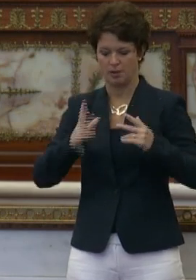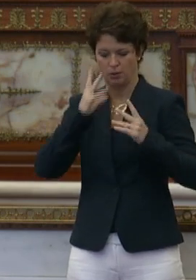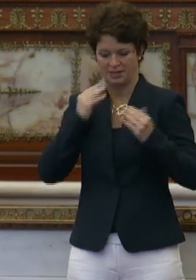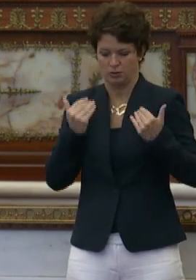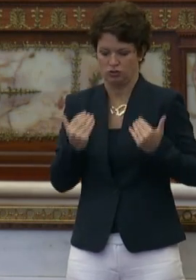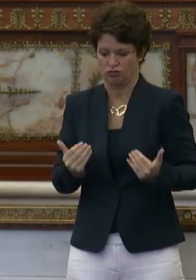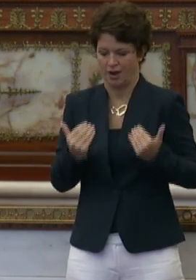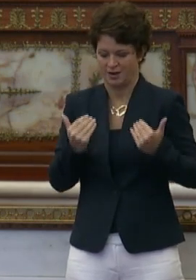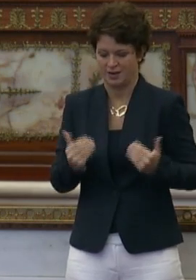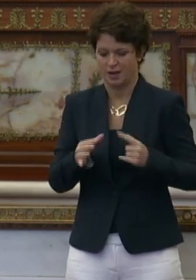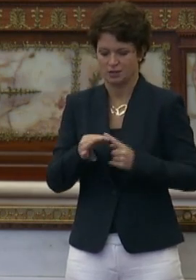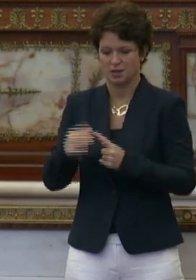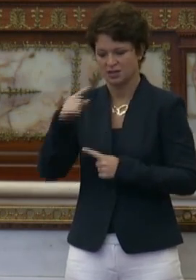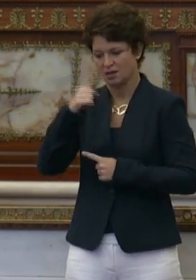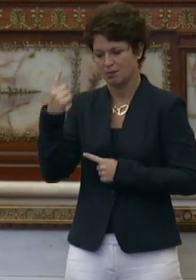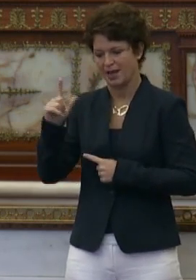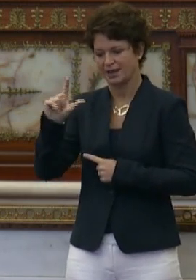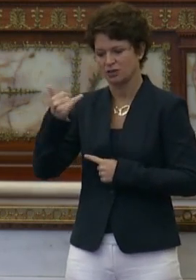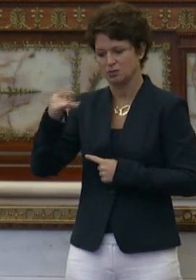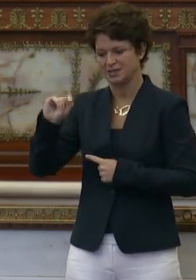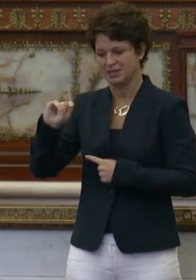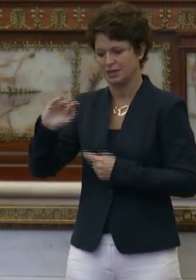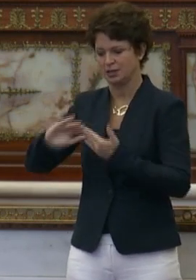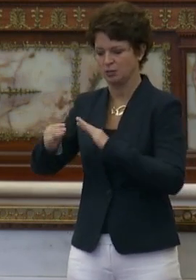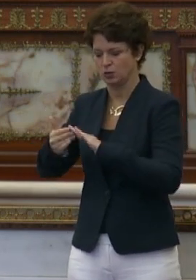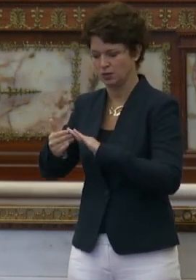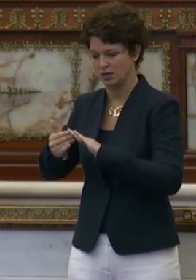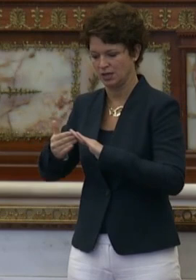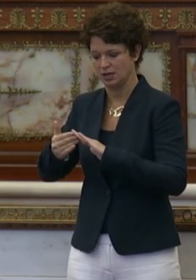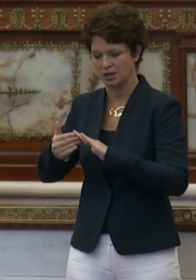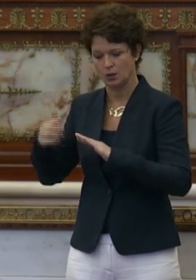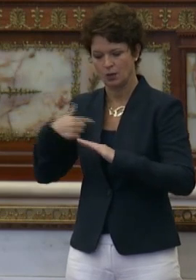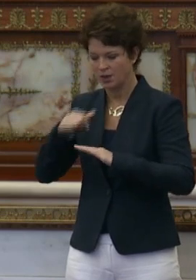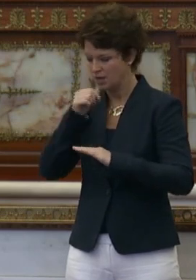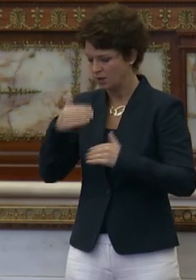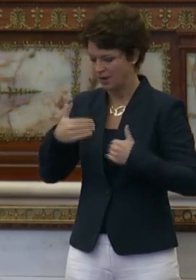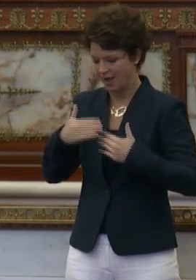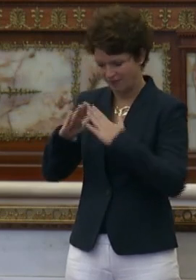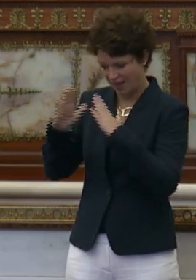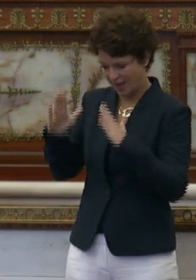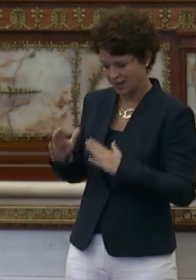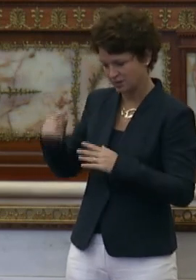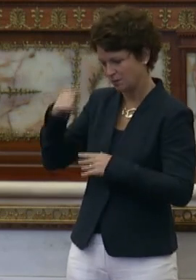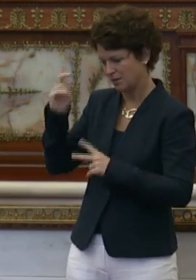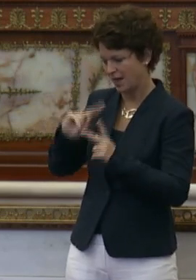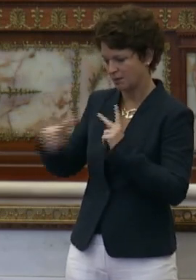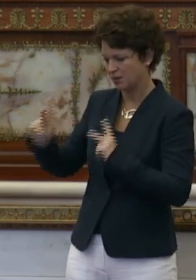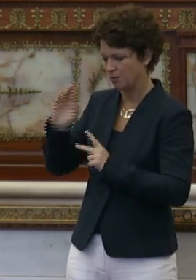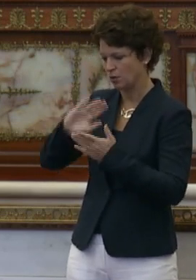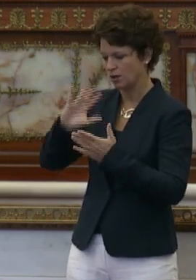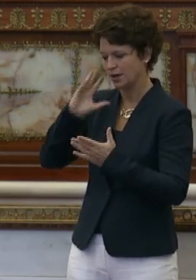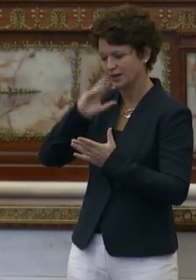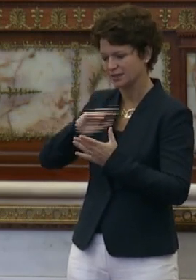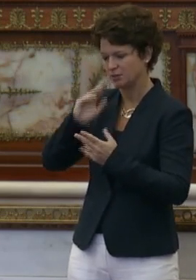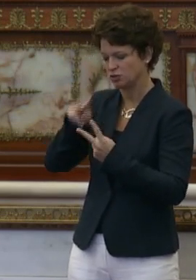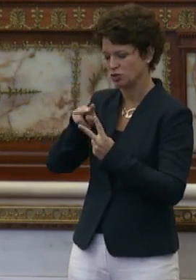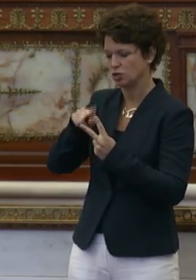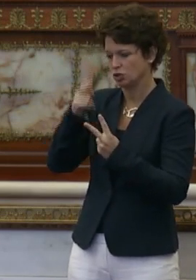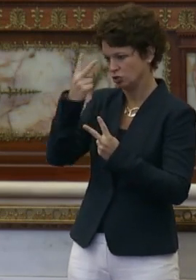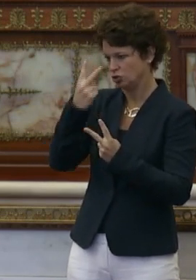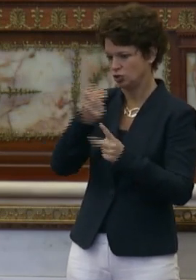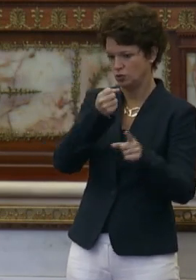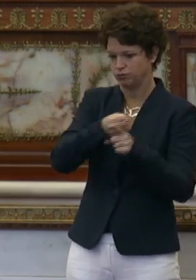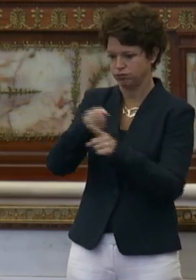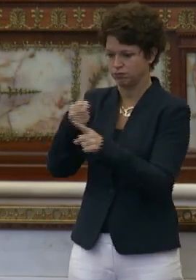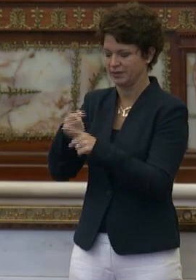at this point, especially the black LGBT community. When we are not giving housing at a point where black people are experiencing two pandemics at once